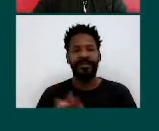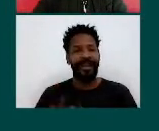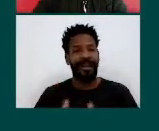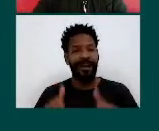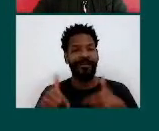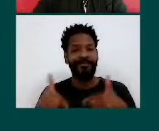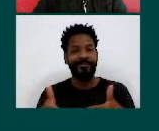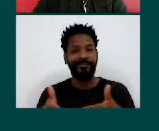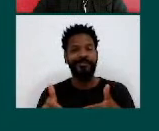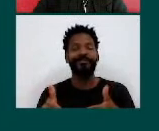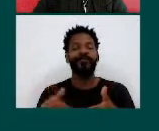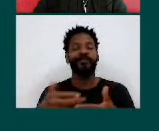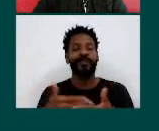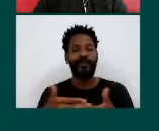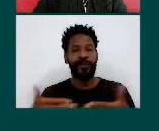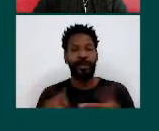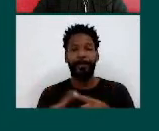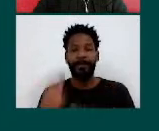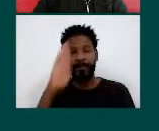logistics and